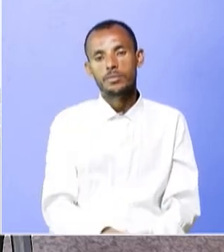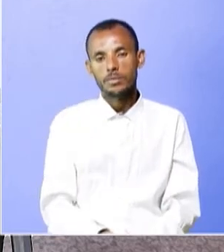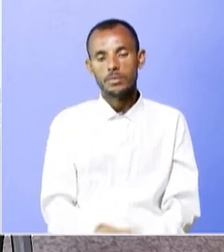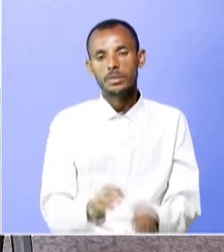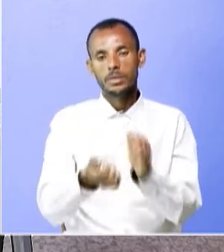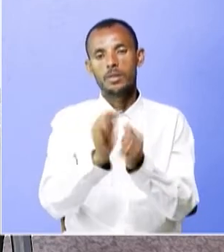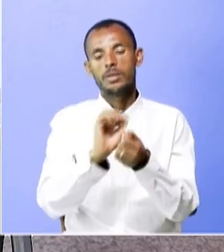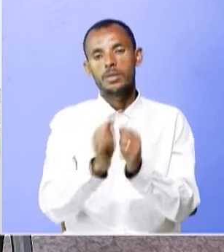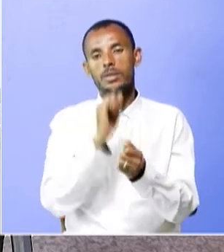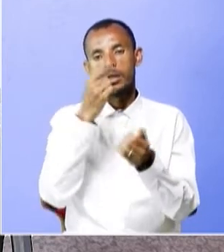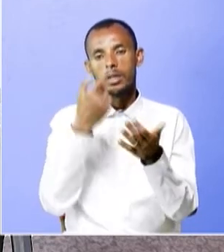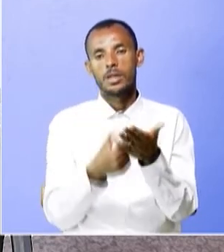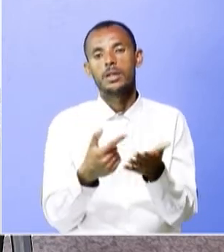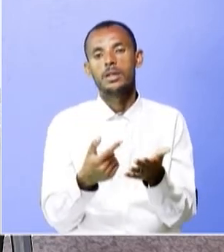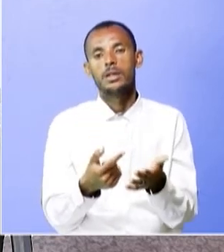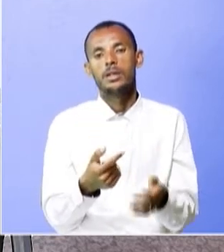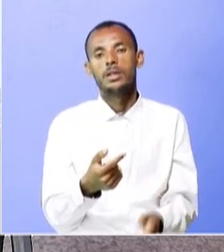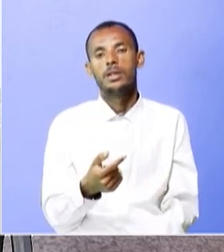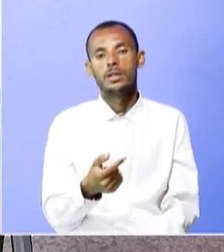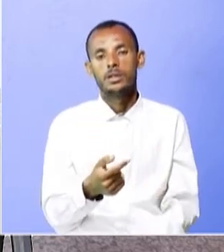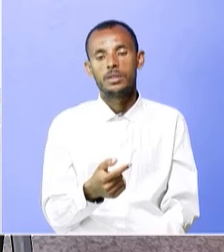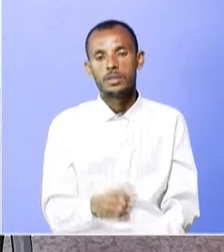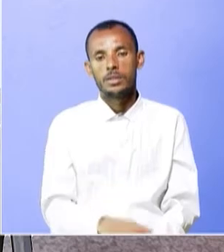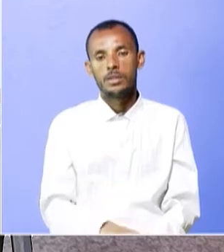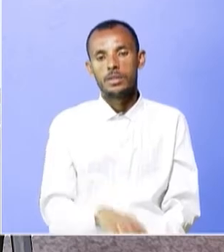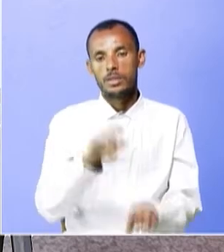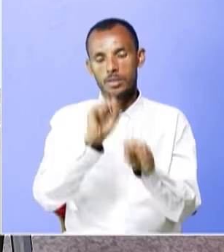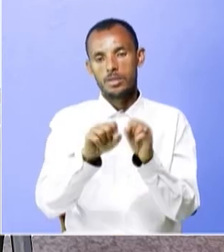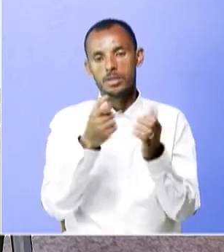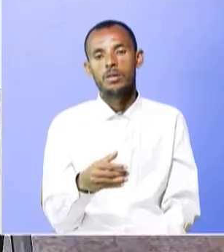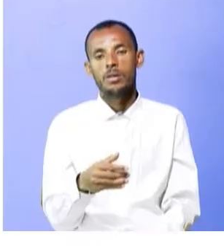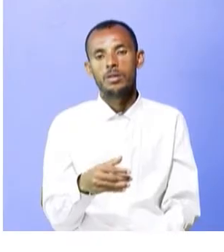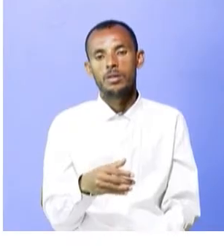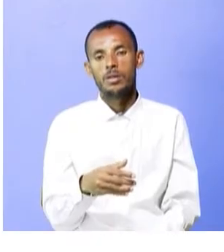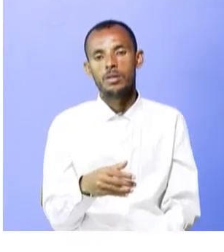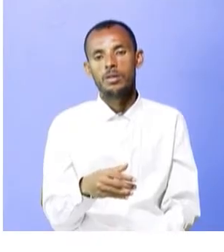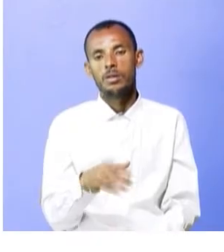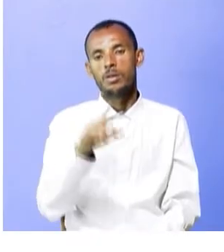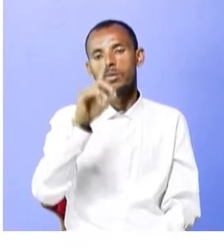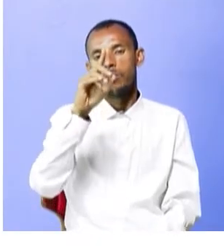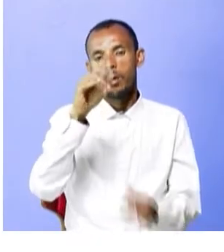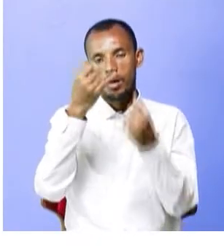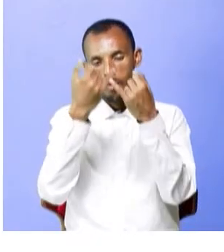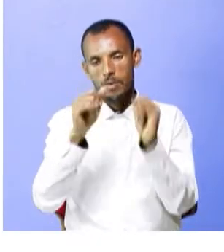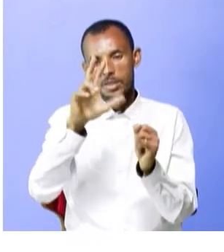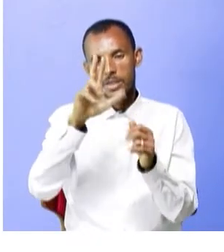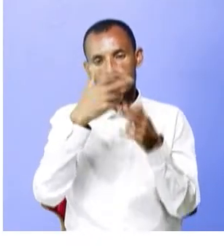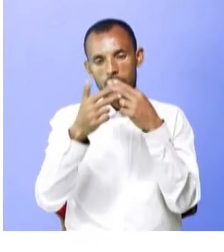substitute here radical 84. Okay, so this becomes 1/3